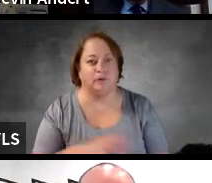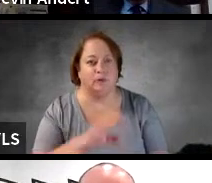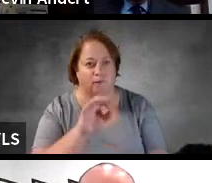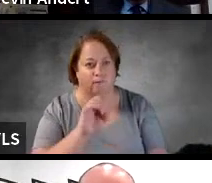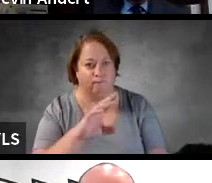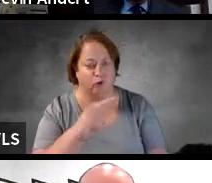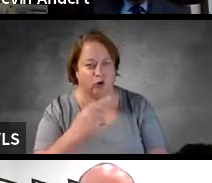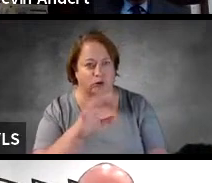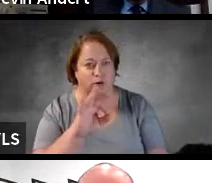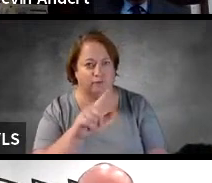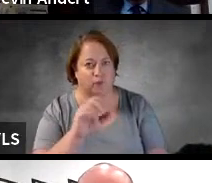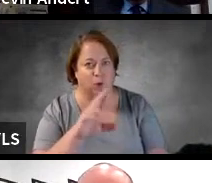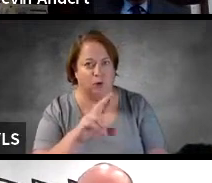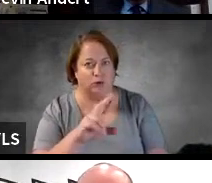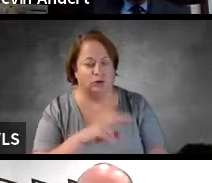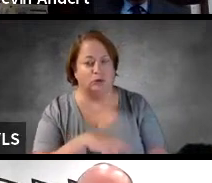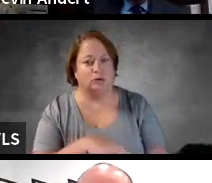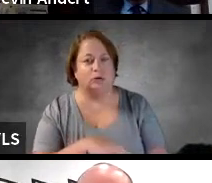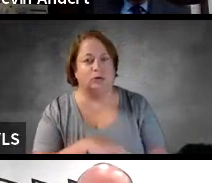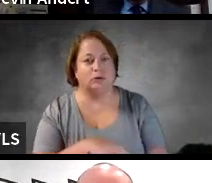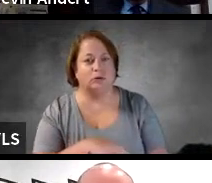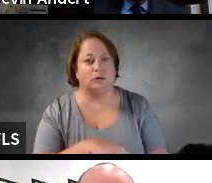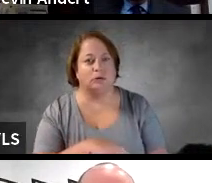Ferguson Florissant?